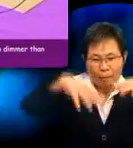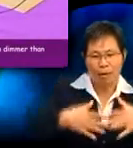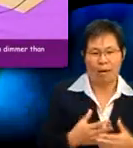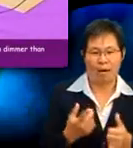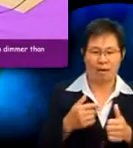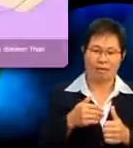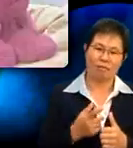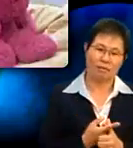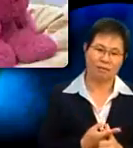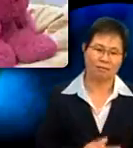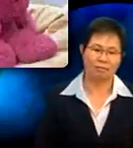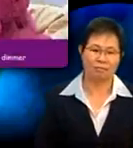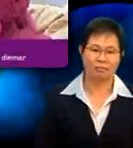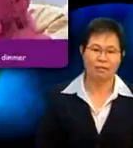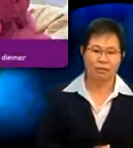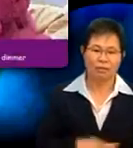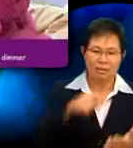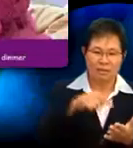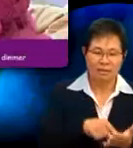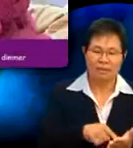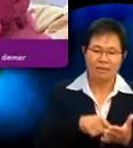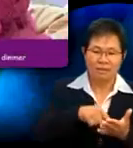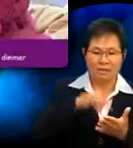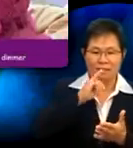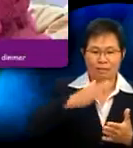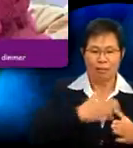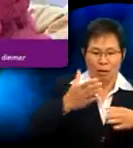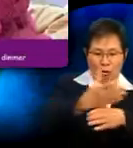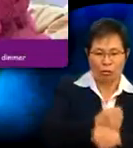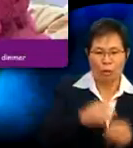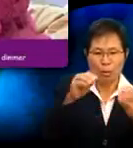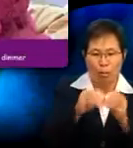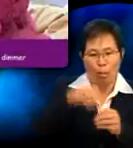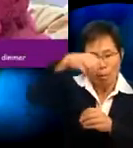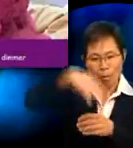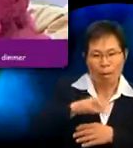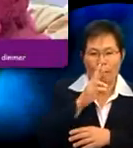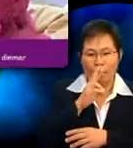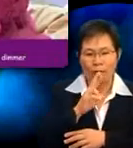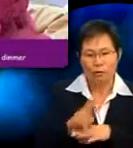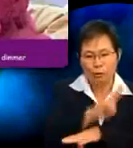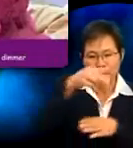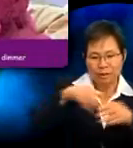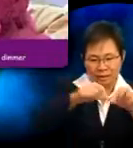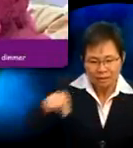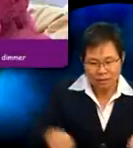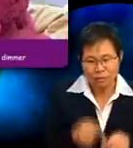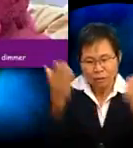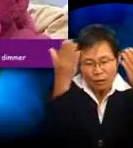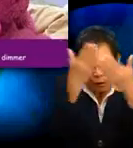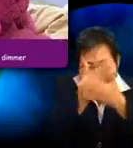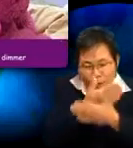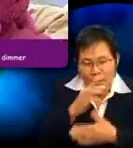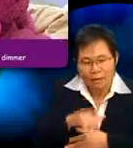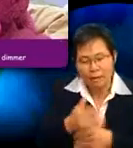circuit. So, this is my conclusion. The more bulbs we use